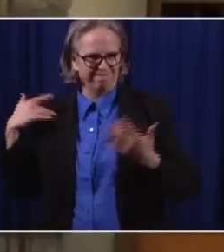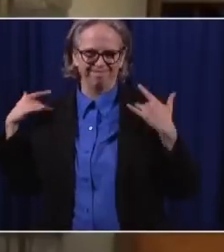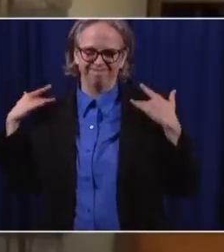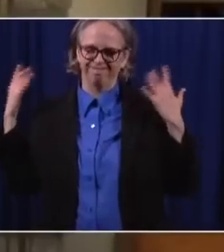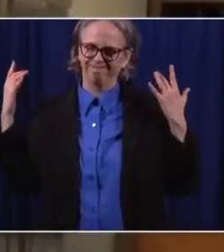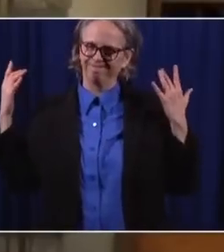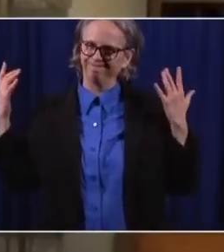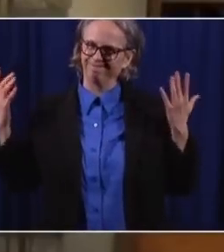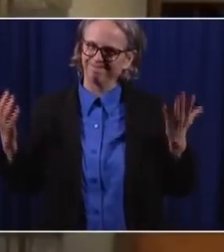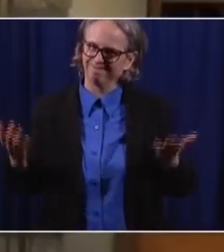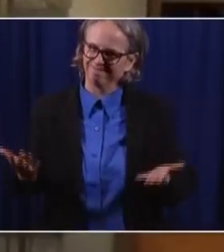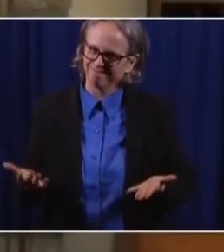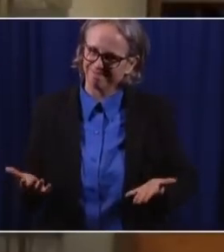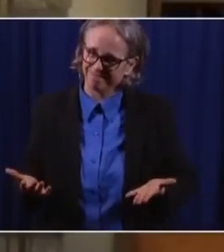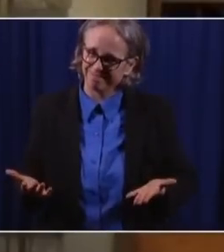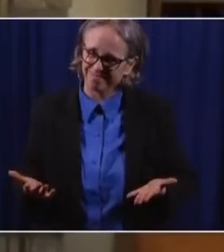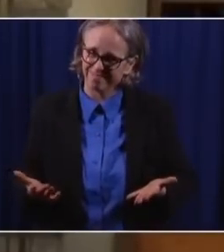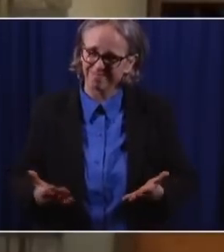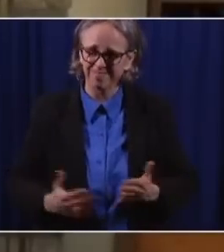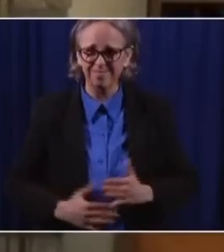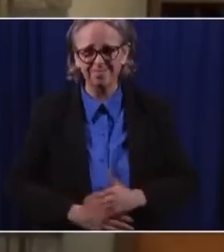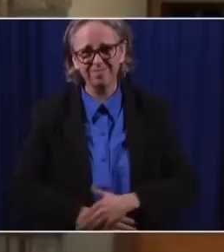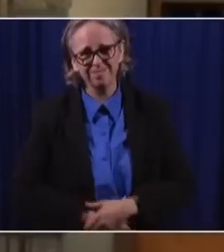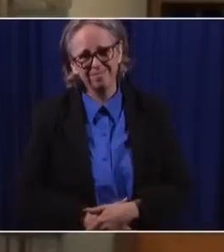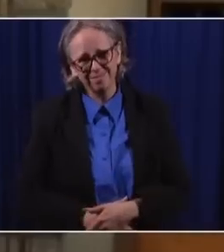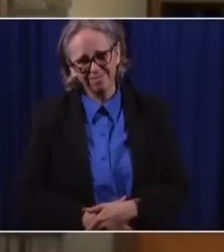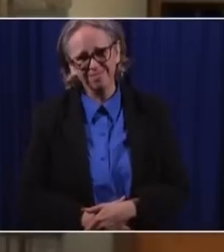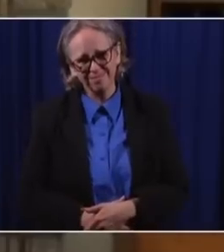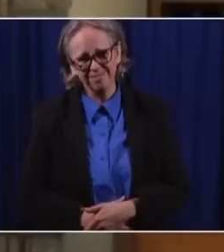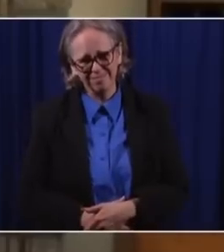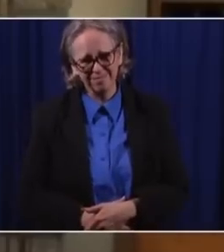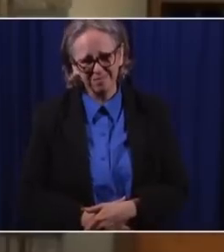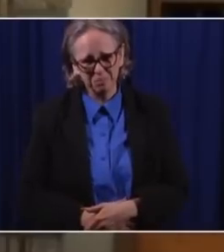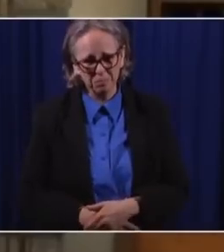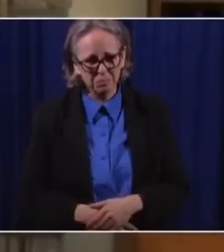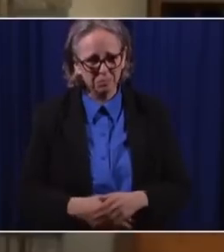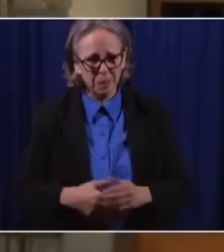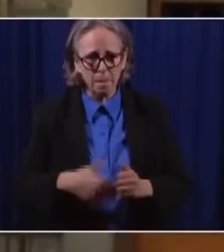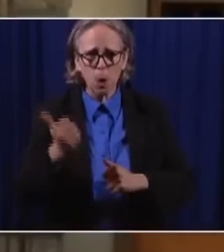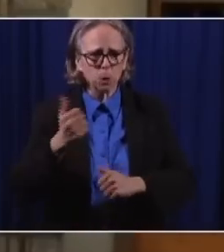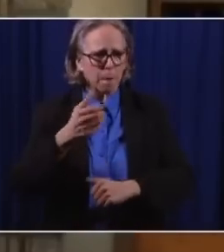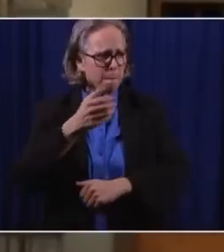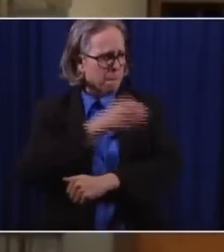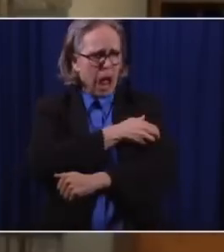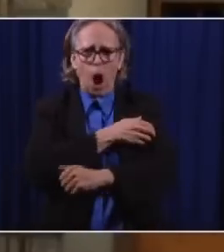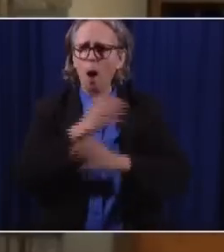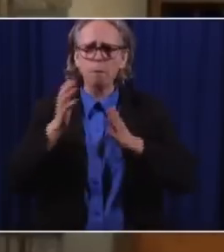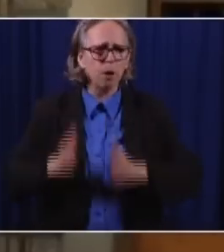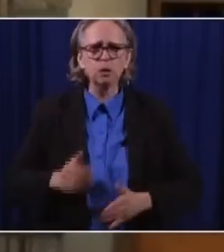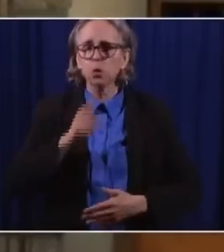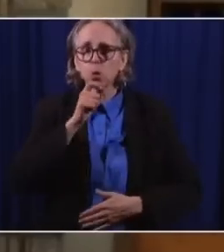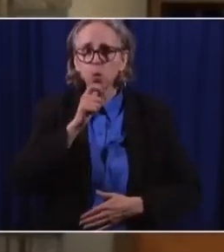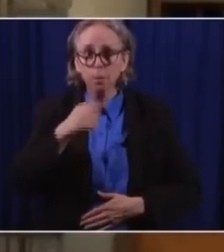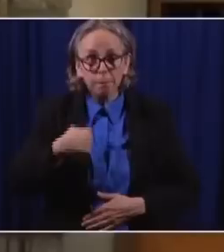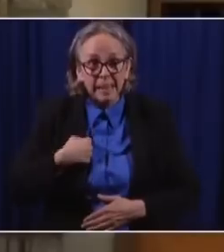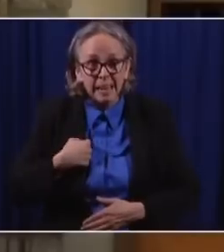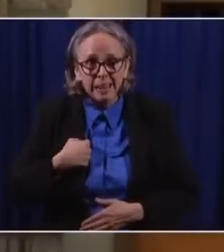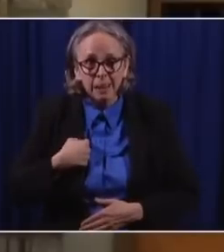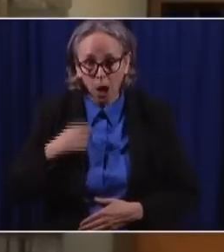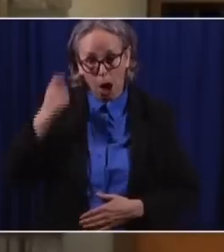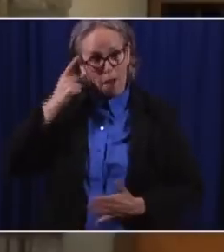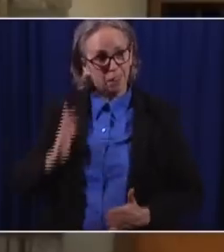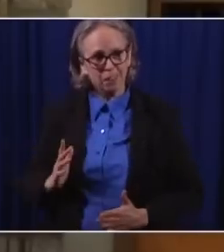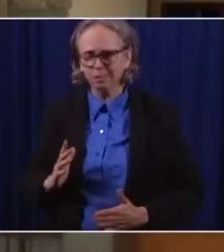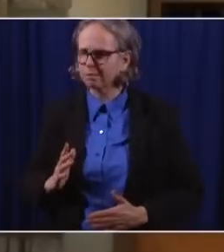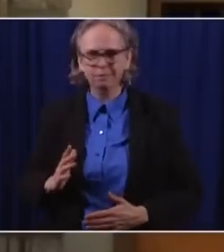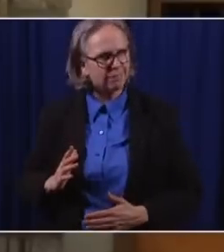so much of this comes down, the most power is not in my hands. The most power is in the hands of every citizen in the state of Ohio. And that's